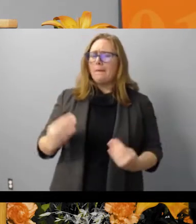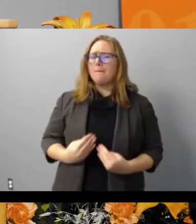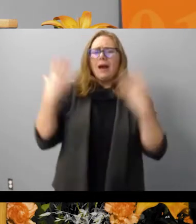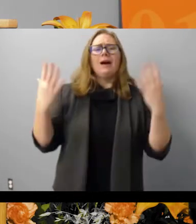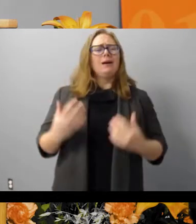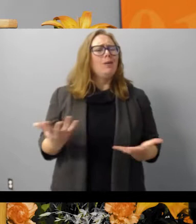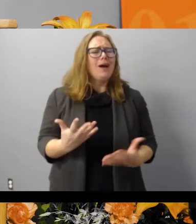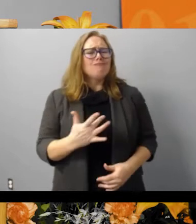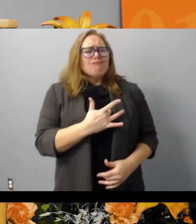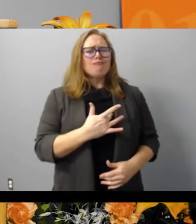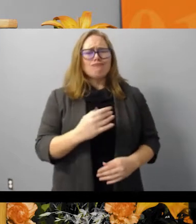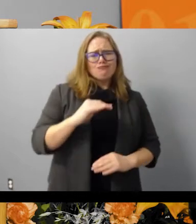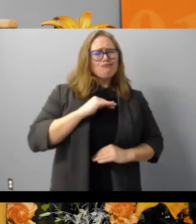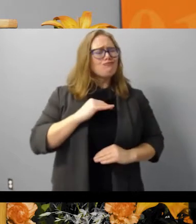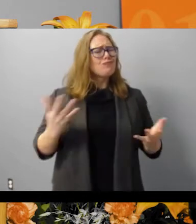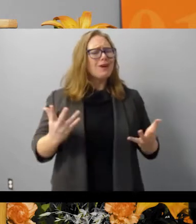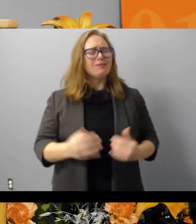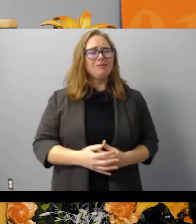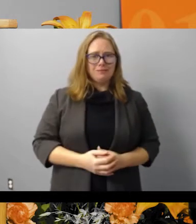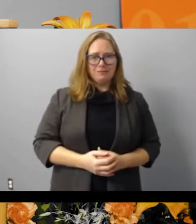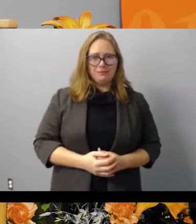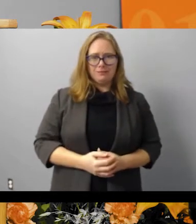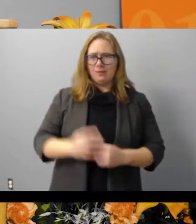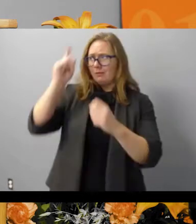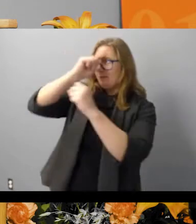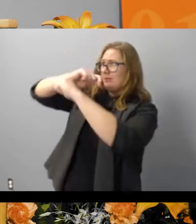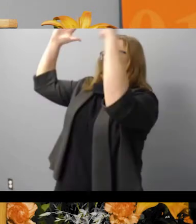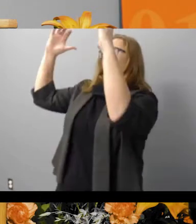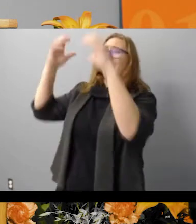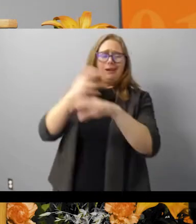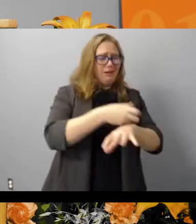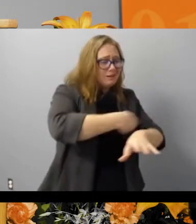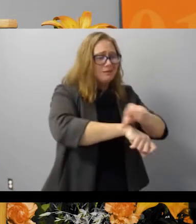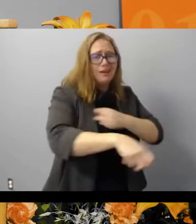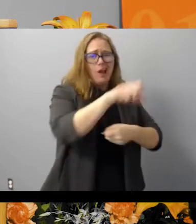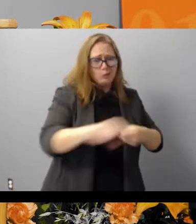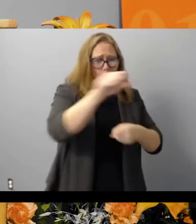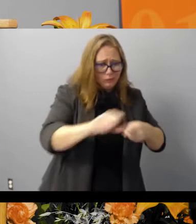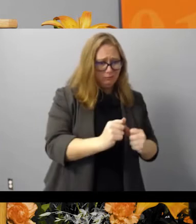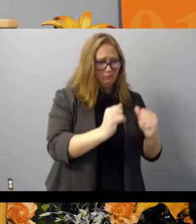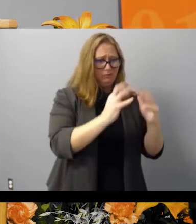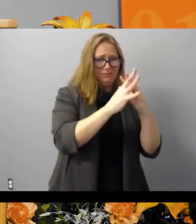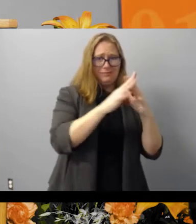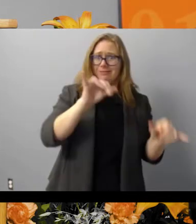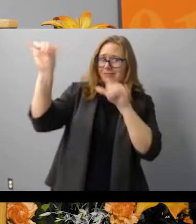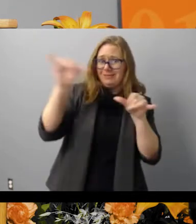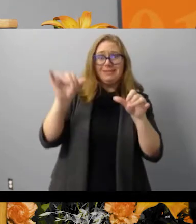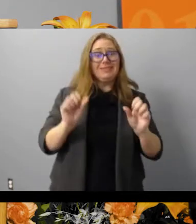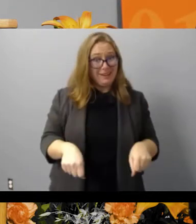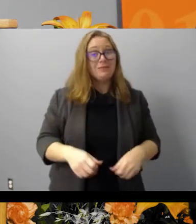what fulfills you as a person. Build the life that you have dreamed of, that makes you